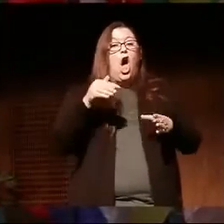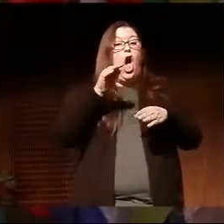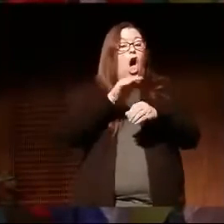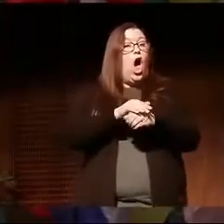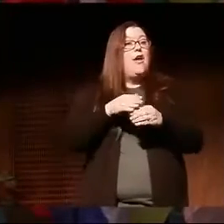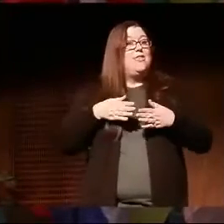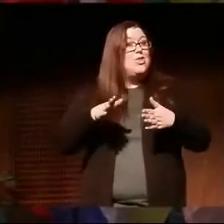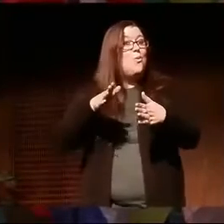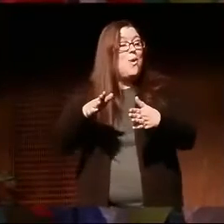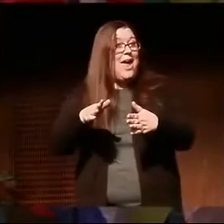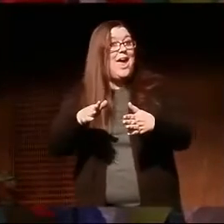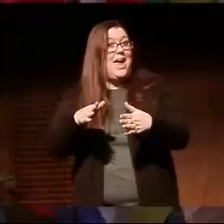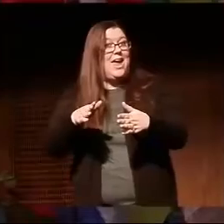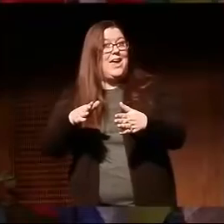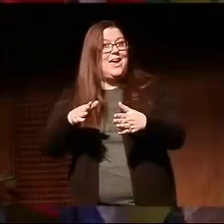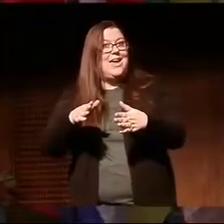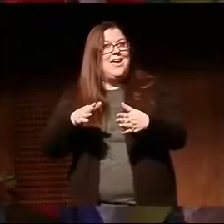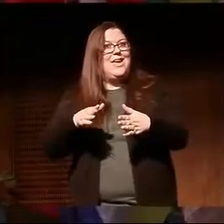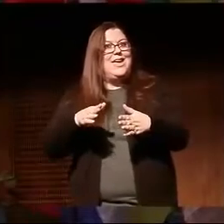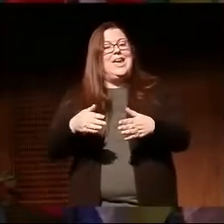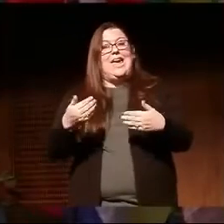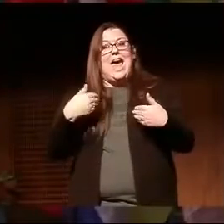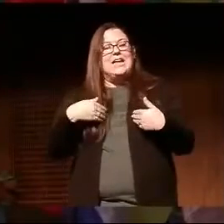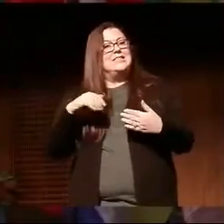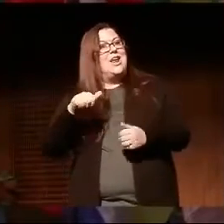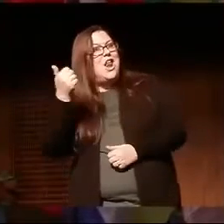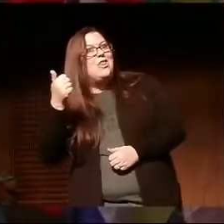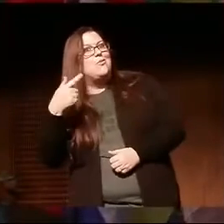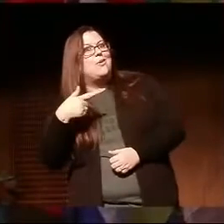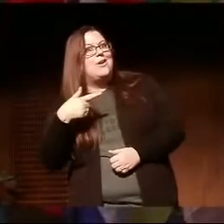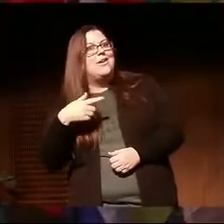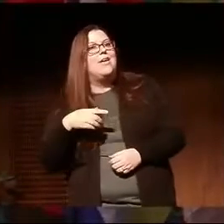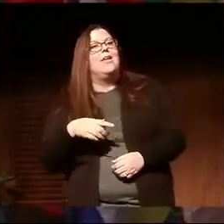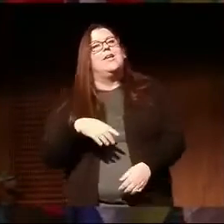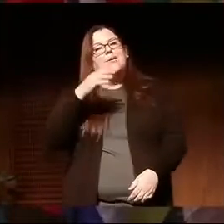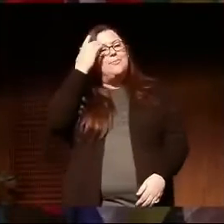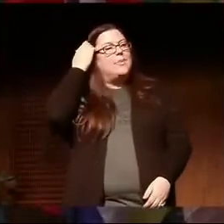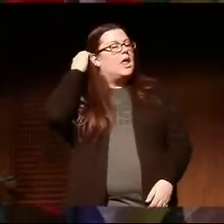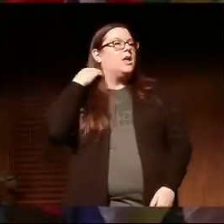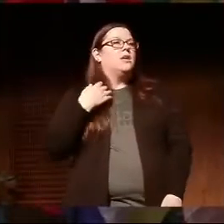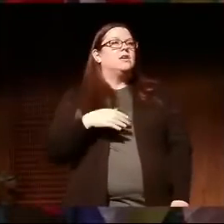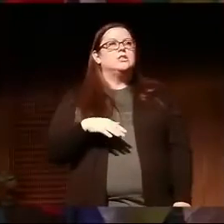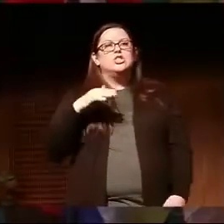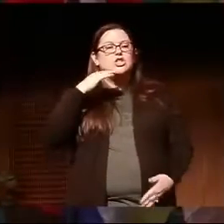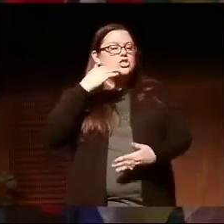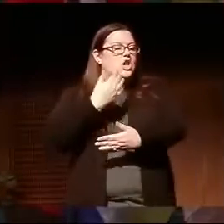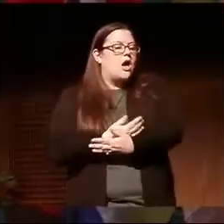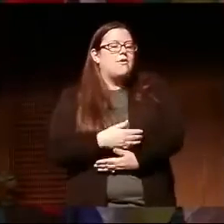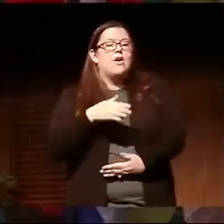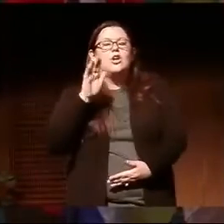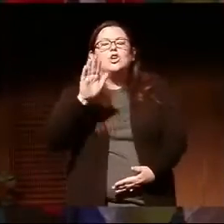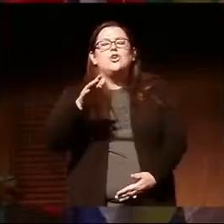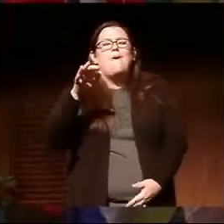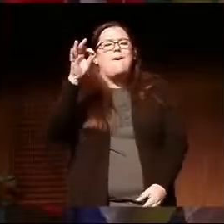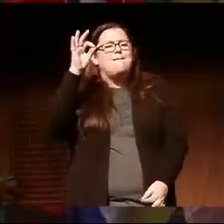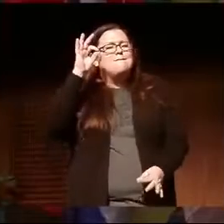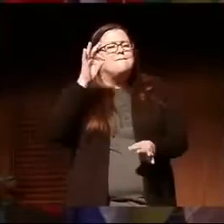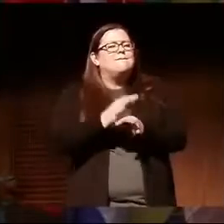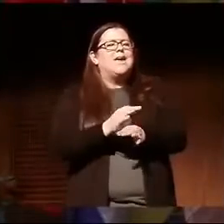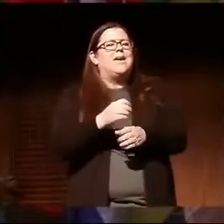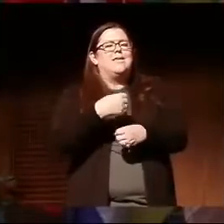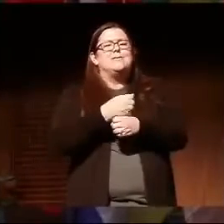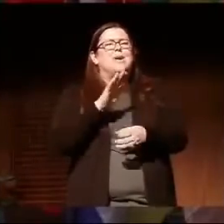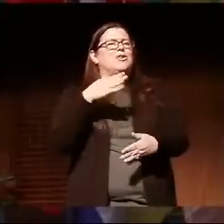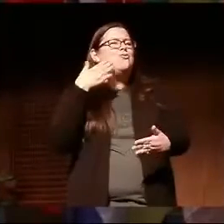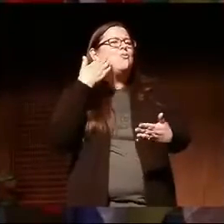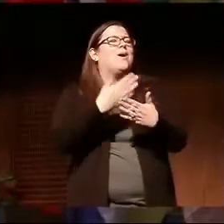And she's healed. Verse 34 captures it. "Daughter, your faith has made you well. Your faith has saved you. Go